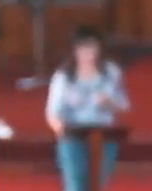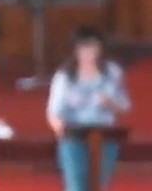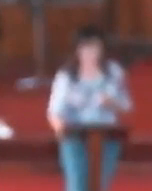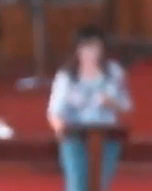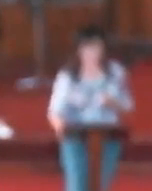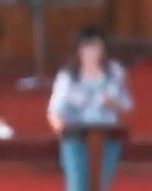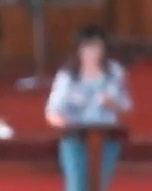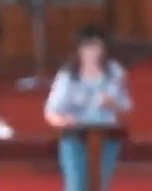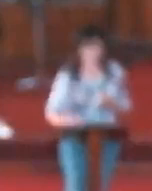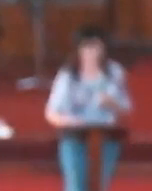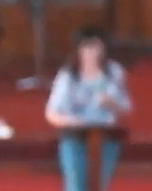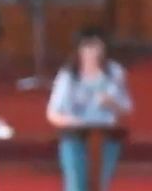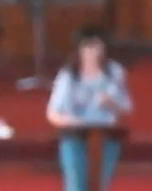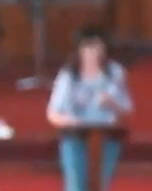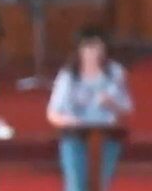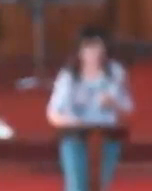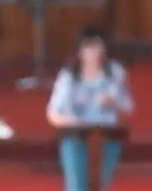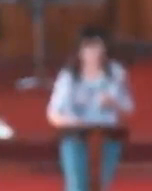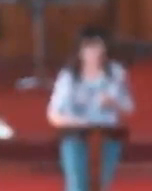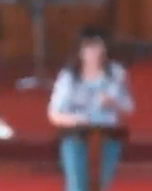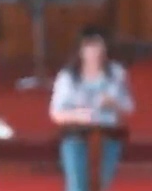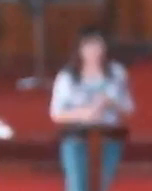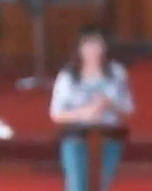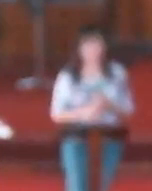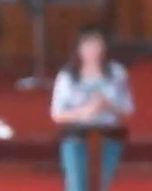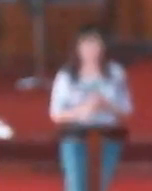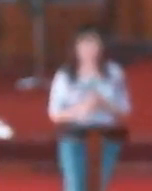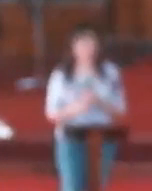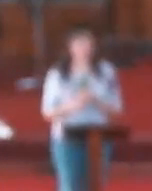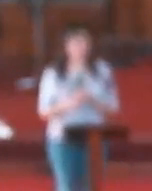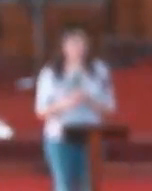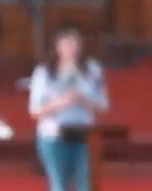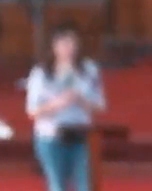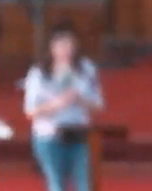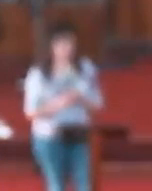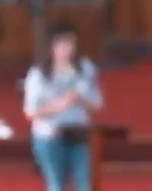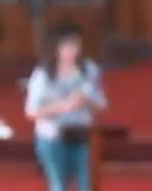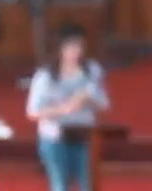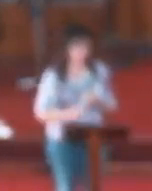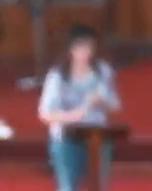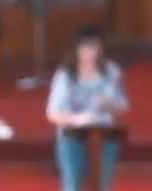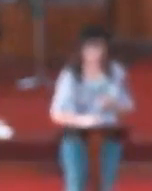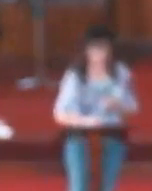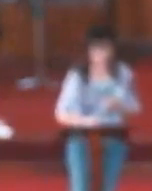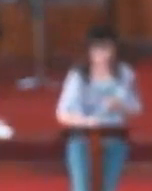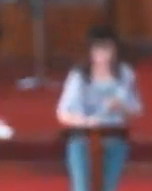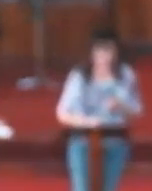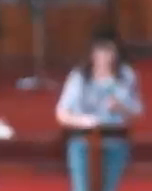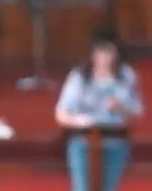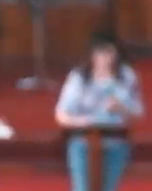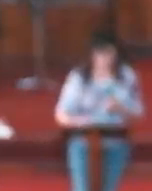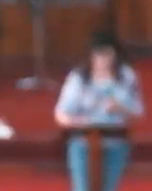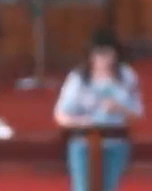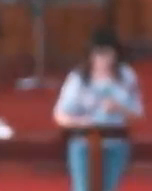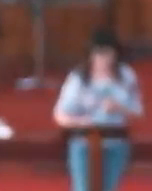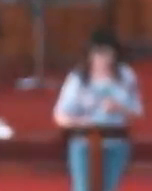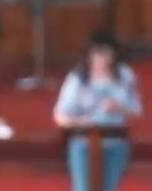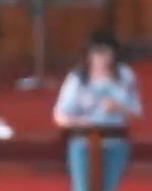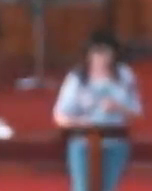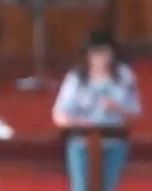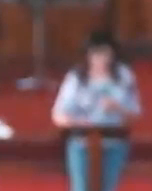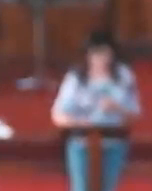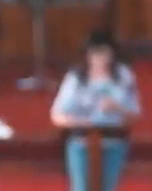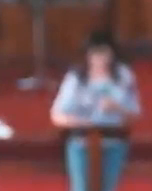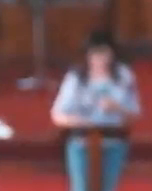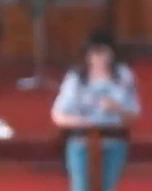Todo esto, otro, la fe puede mover montañas. Mateo 17:20. Okay, Matthew 17:20,